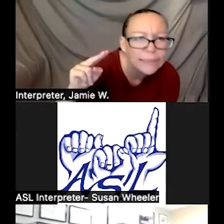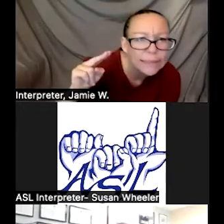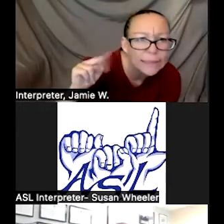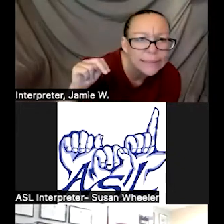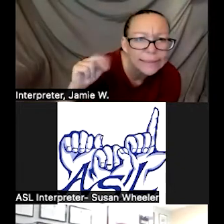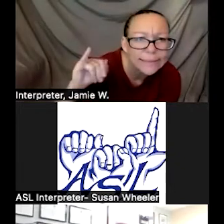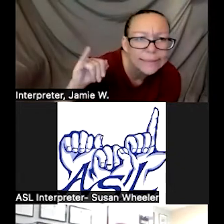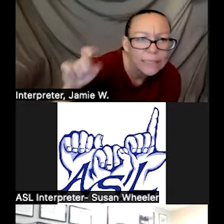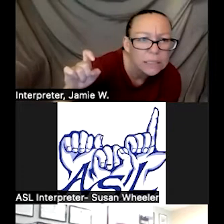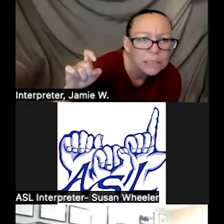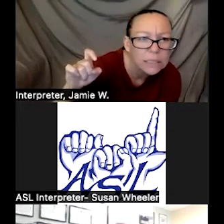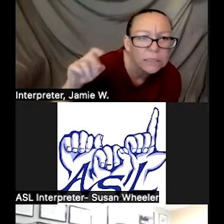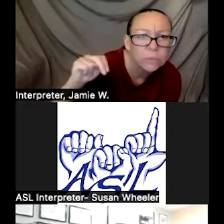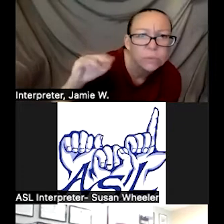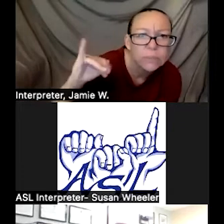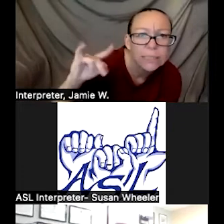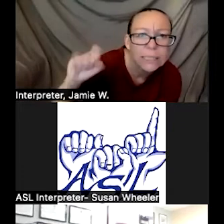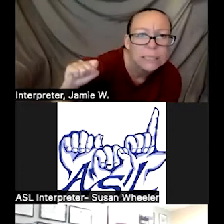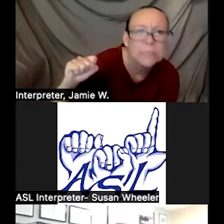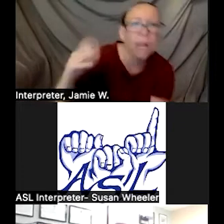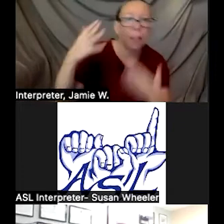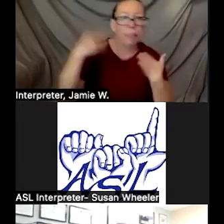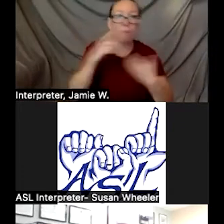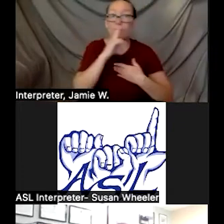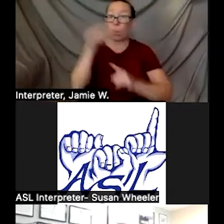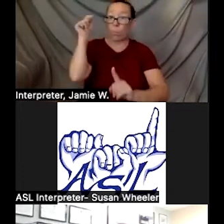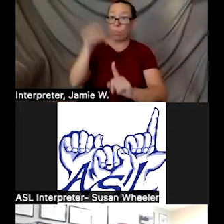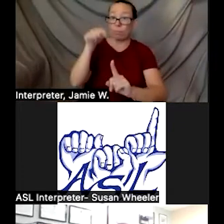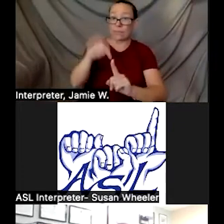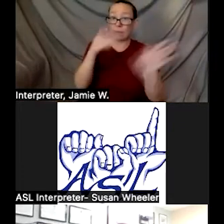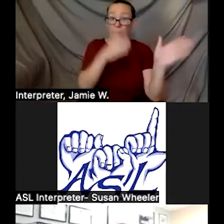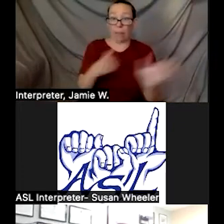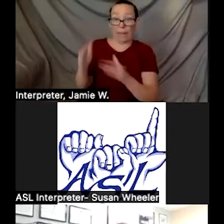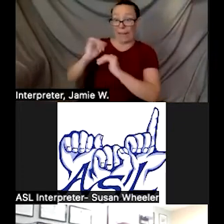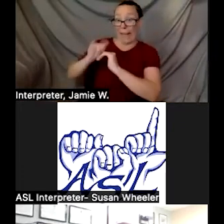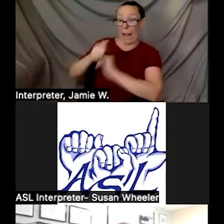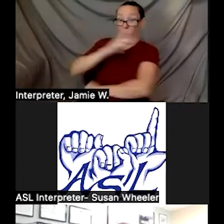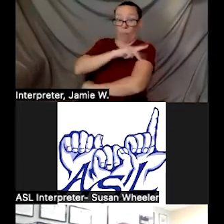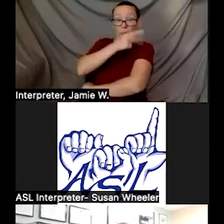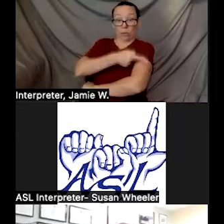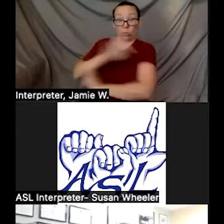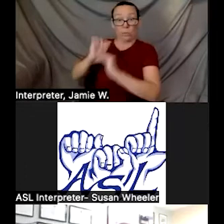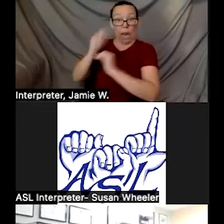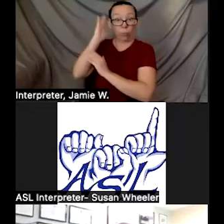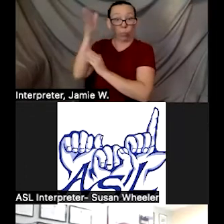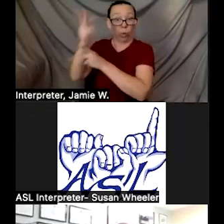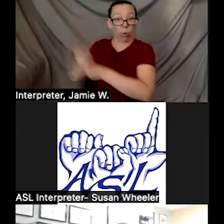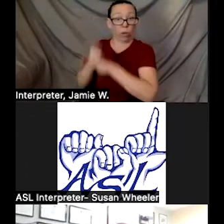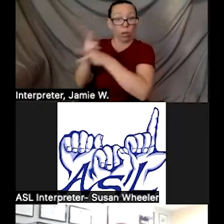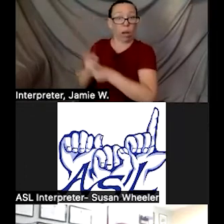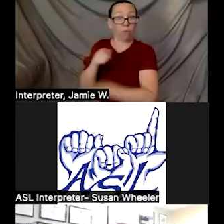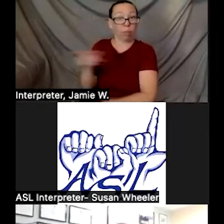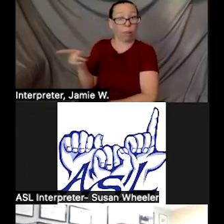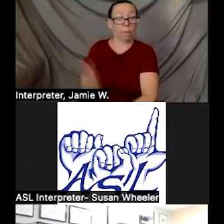very specific planning that they need to do in regards to how their patients are going to be taken care of. And we've